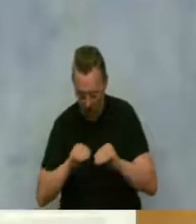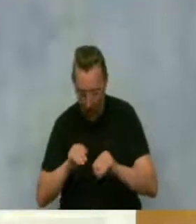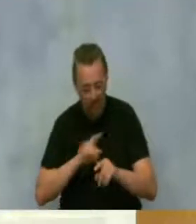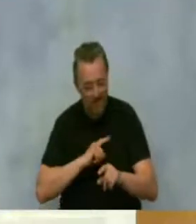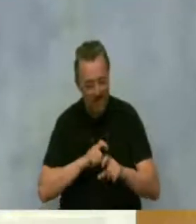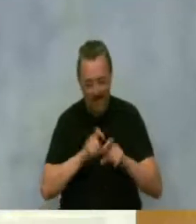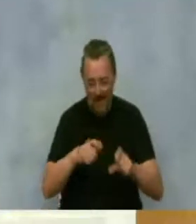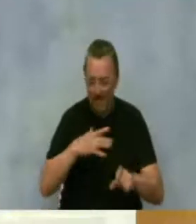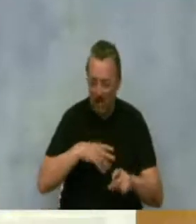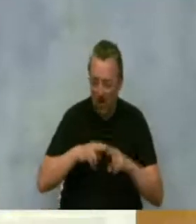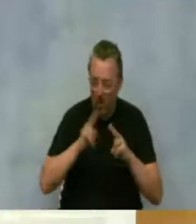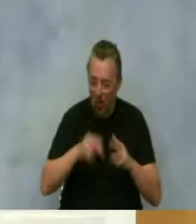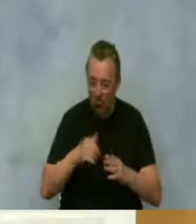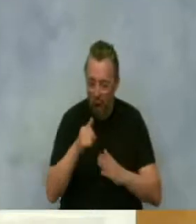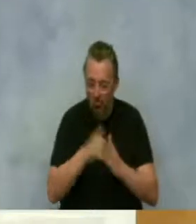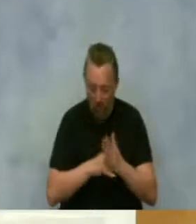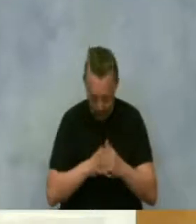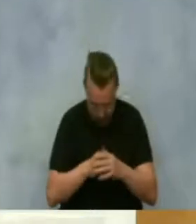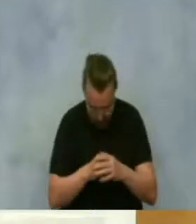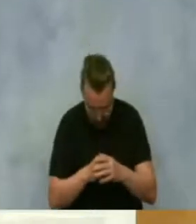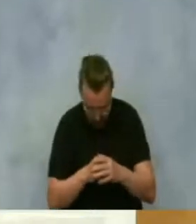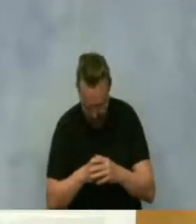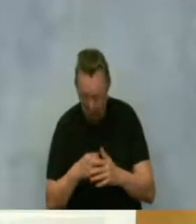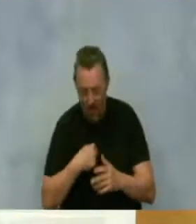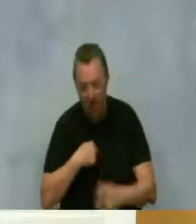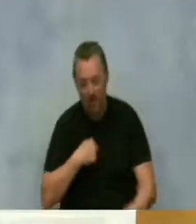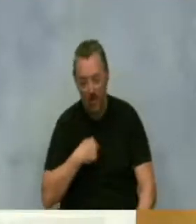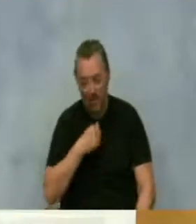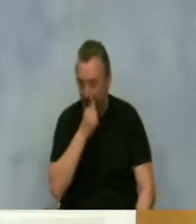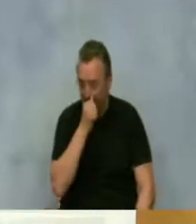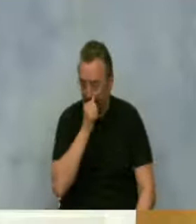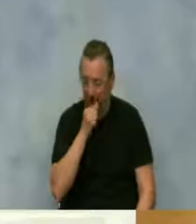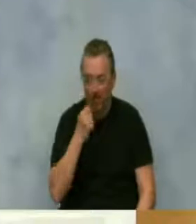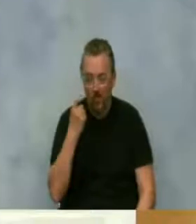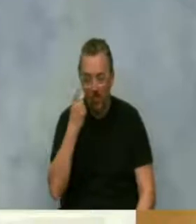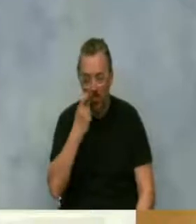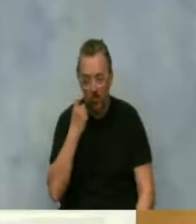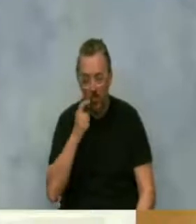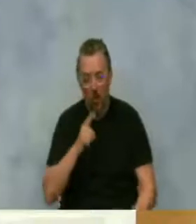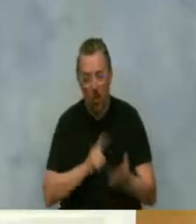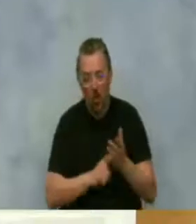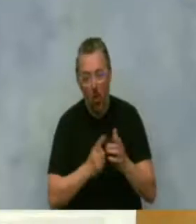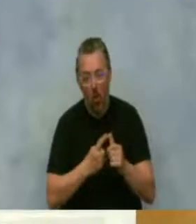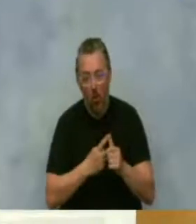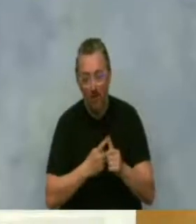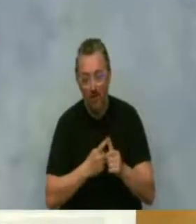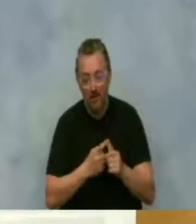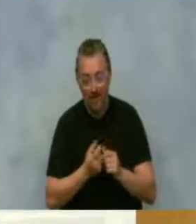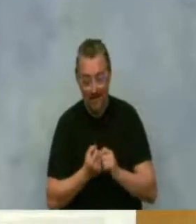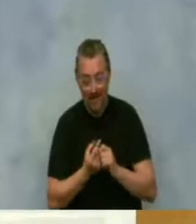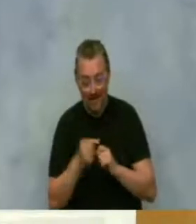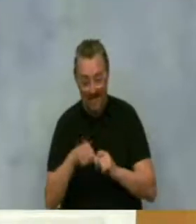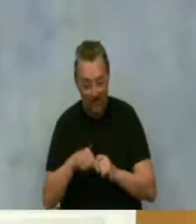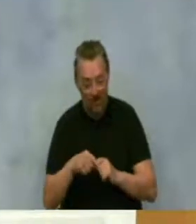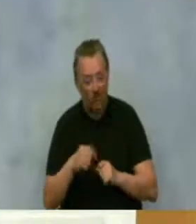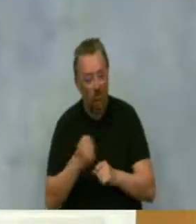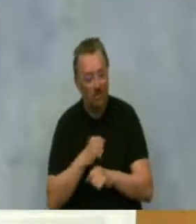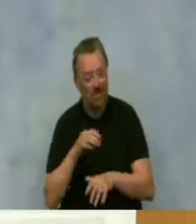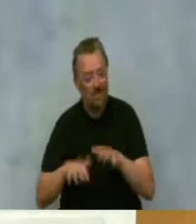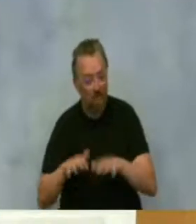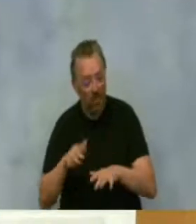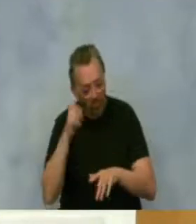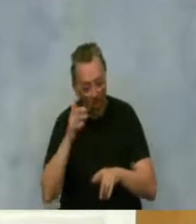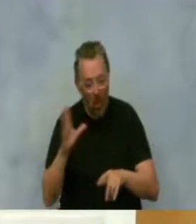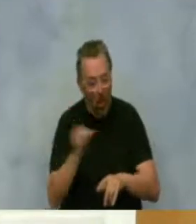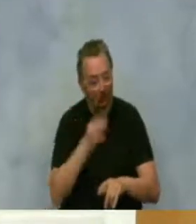etc. I'm conscious that a local authority not far from here has just varied their scheme as well. So I think all councils